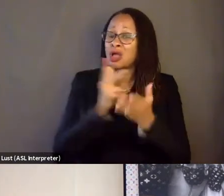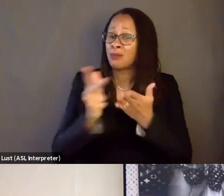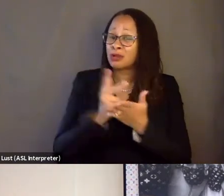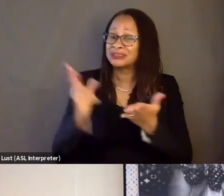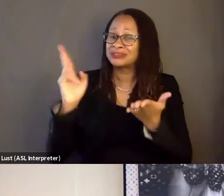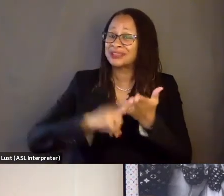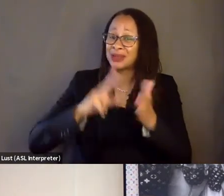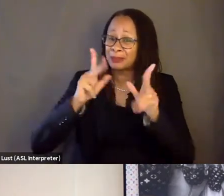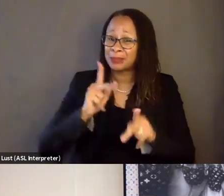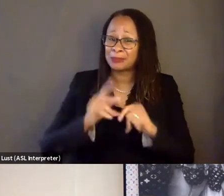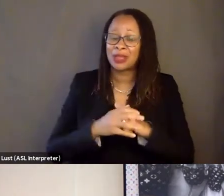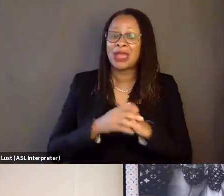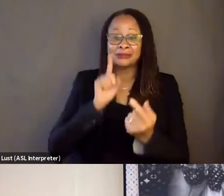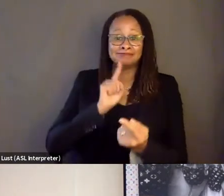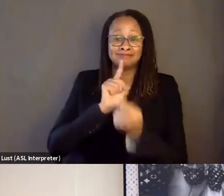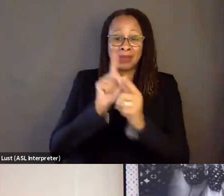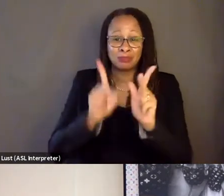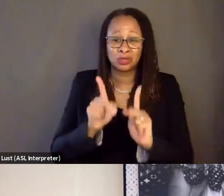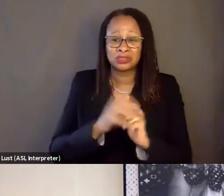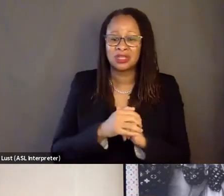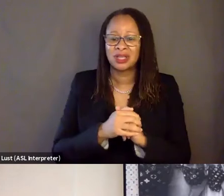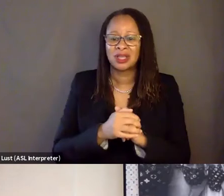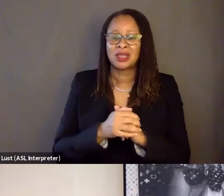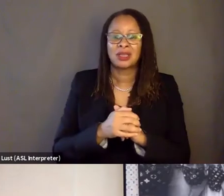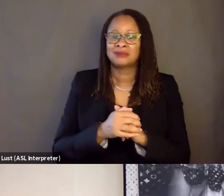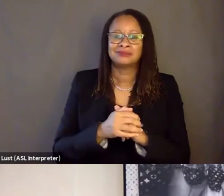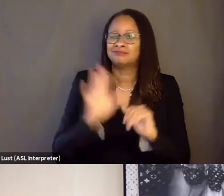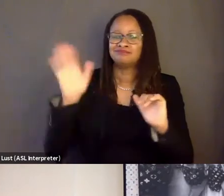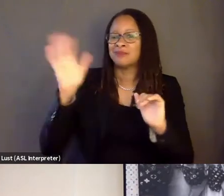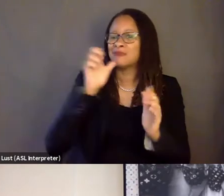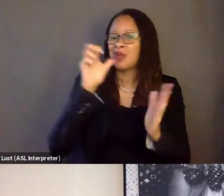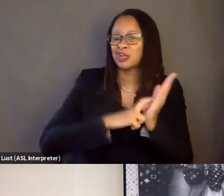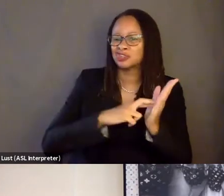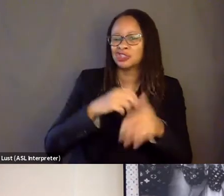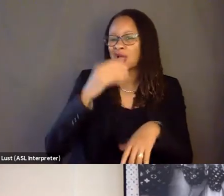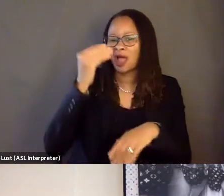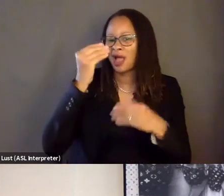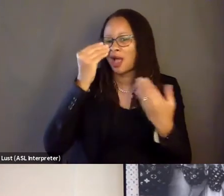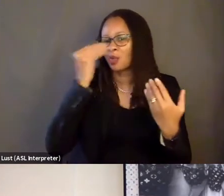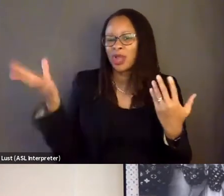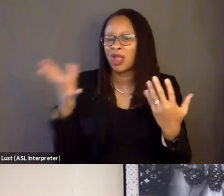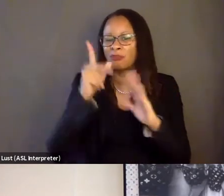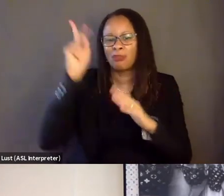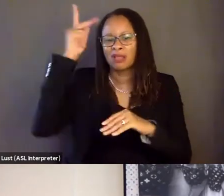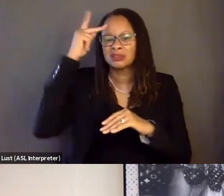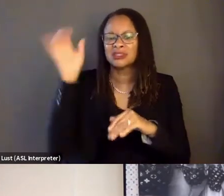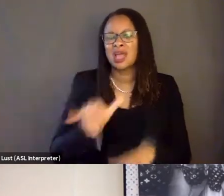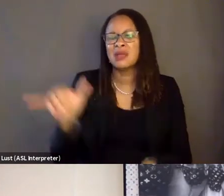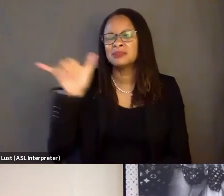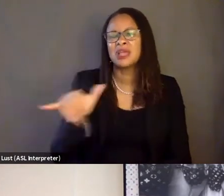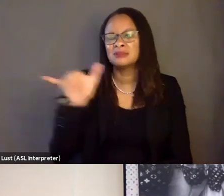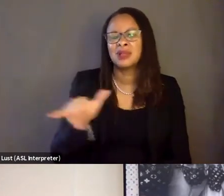voters. And, you know, he encounters someone and this guy's like, I'm not registered to vote. I don't care. Politics doesn't, it's like, they're all the same. They're all